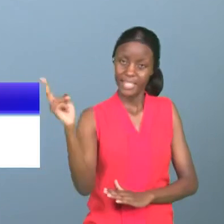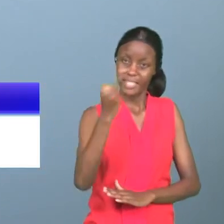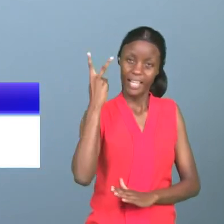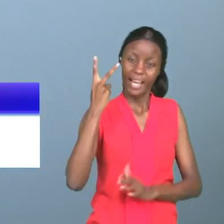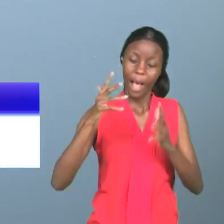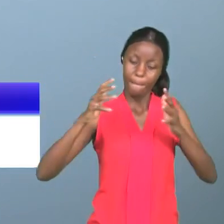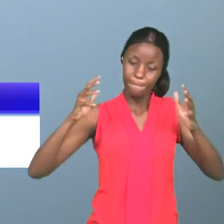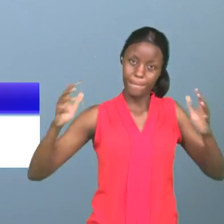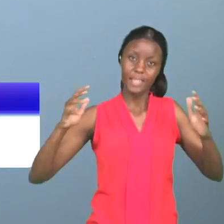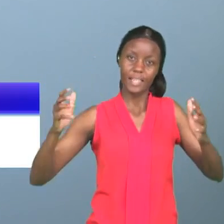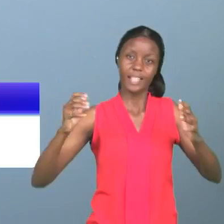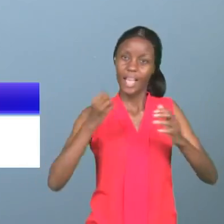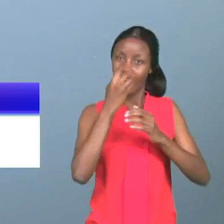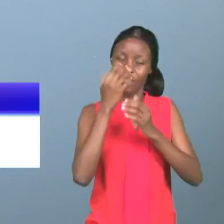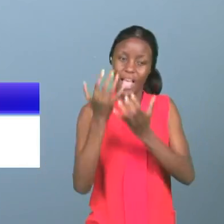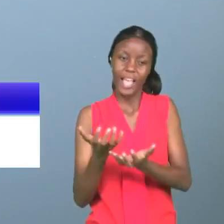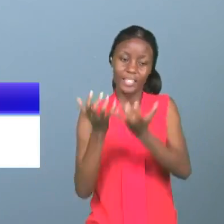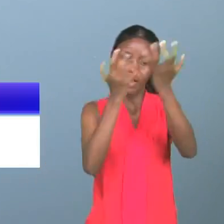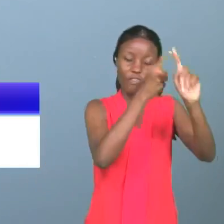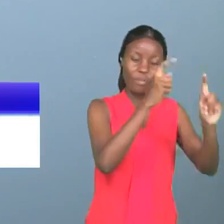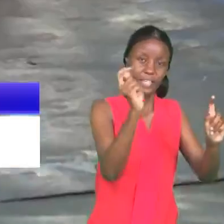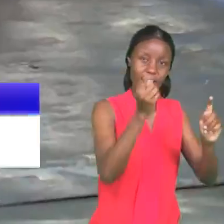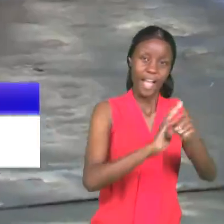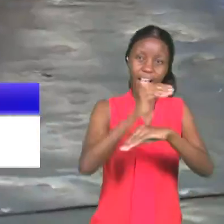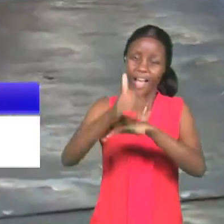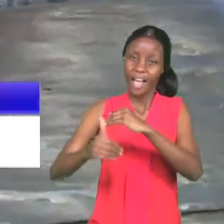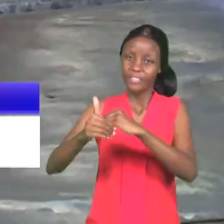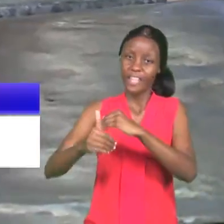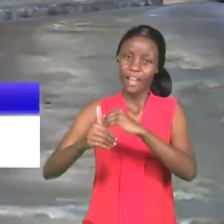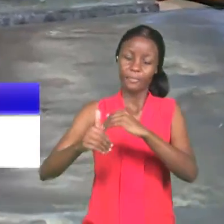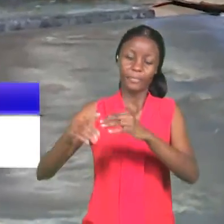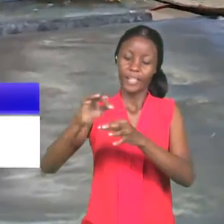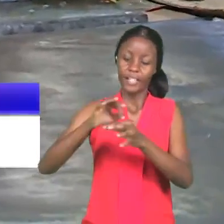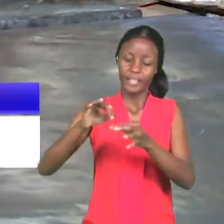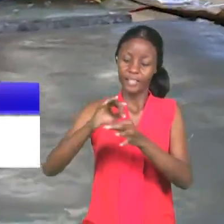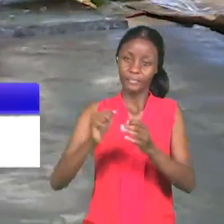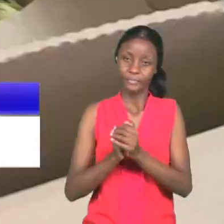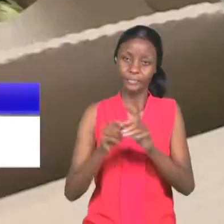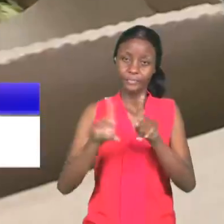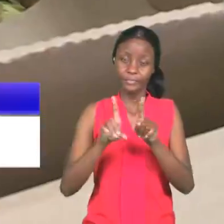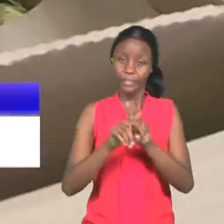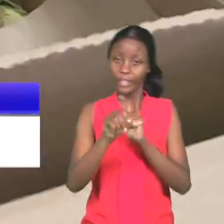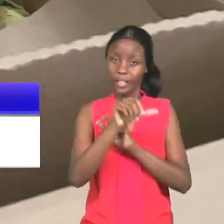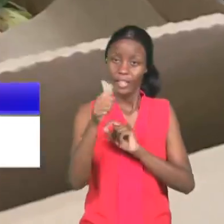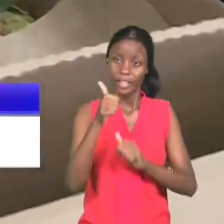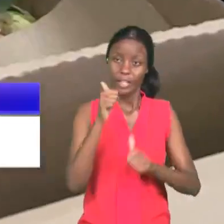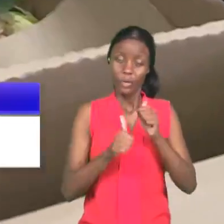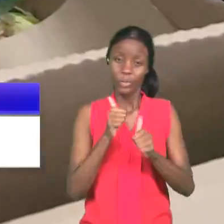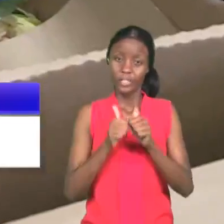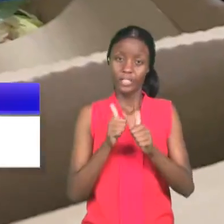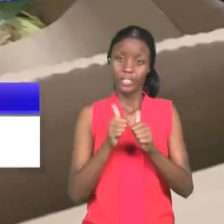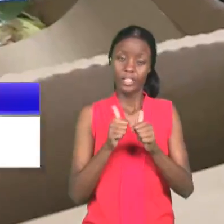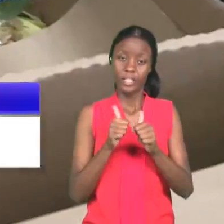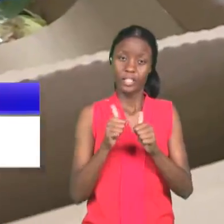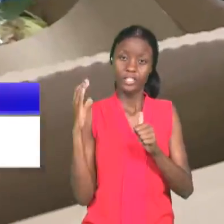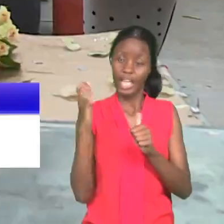largest commodity export from Kenya after tea. Kenya Flower Council Chief Executive Officer Clement Tulezi